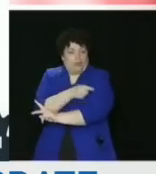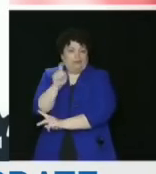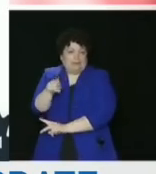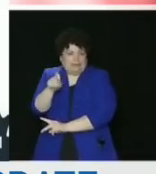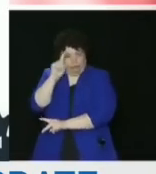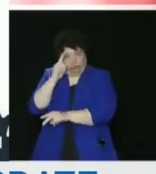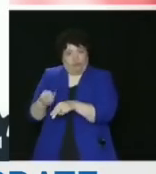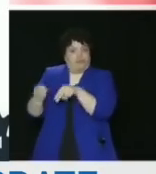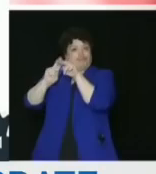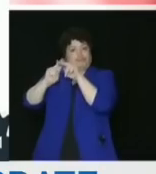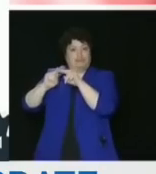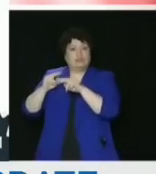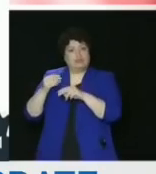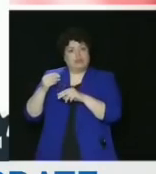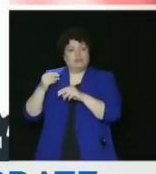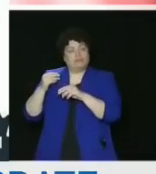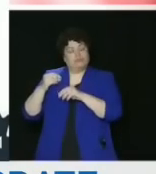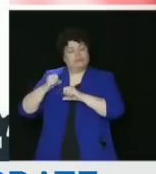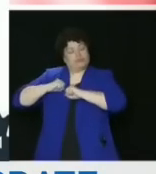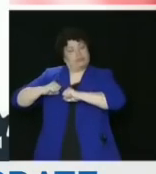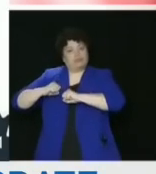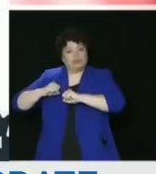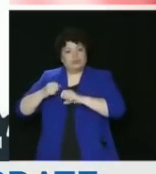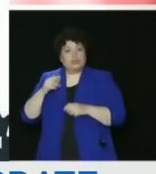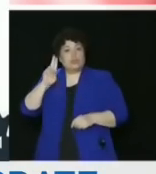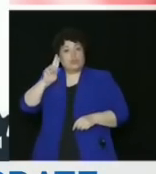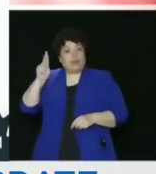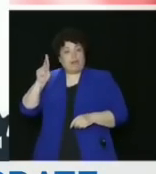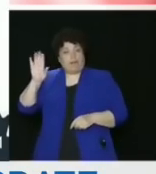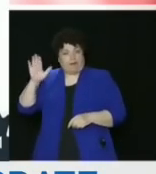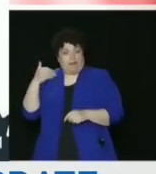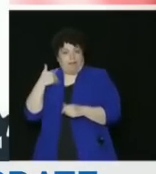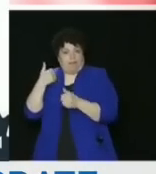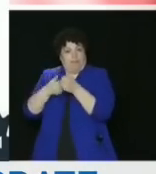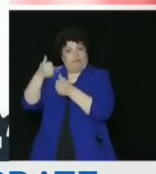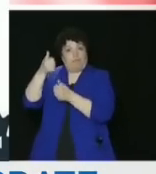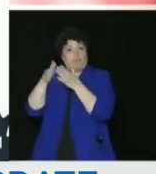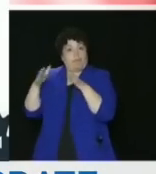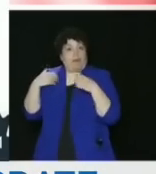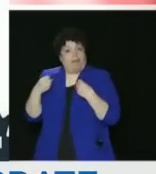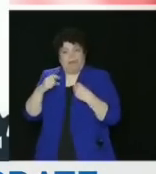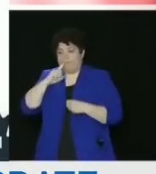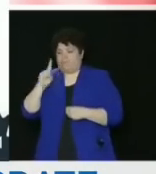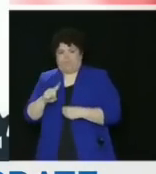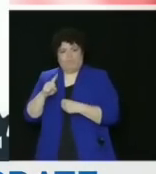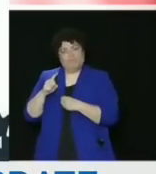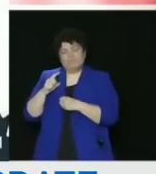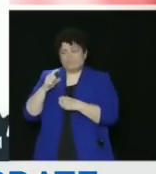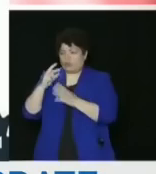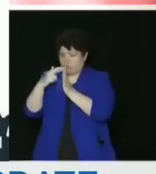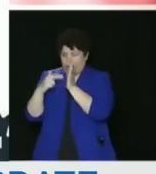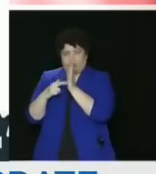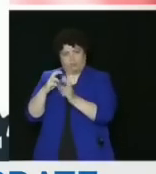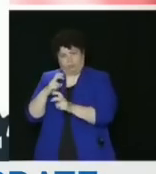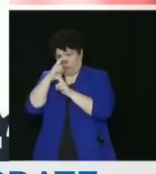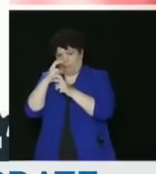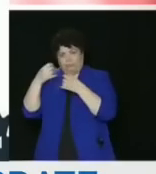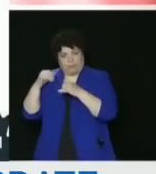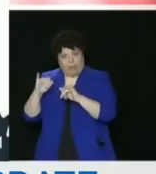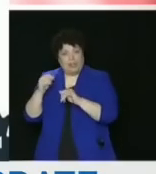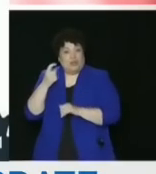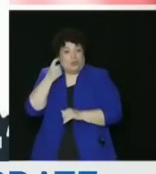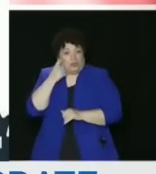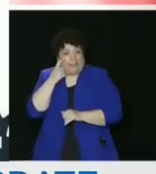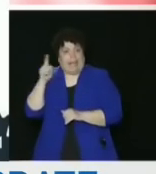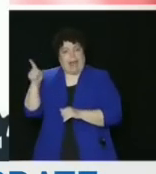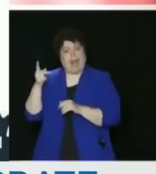possible. This is why the United Kingdom has maintained strong public health measures and has only recently begun a gradual